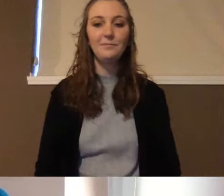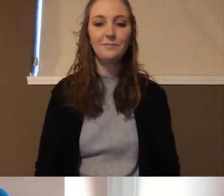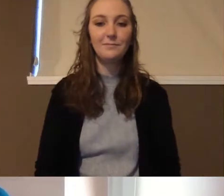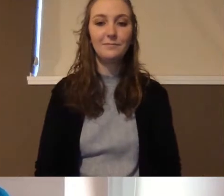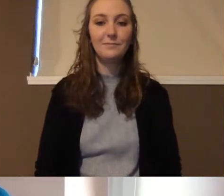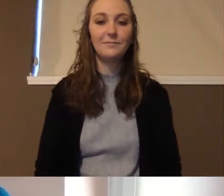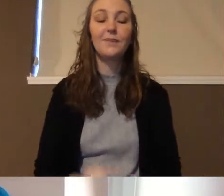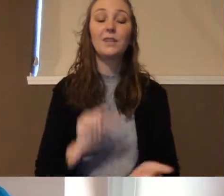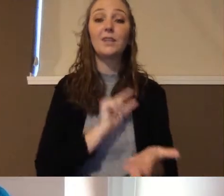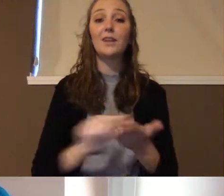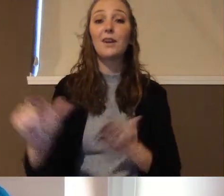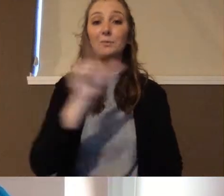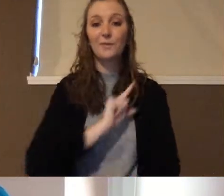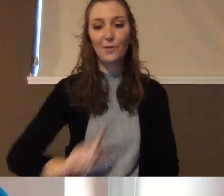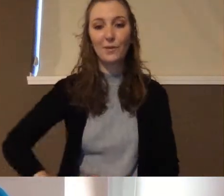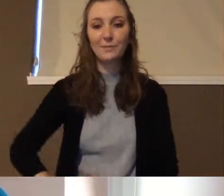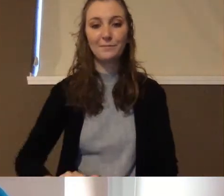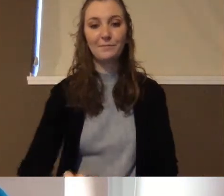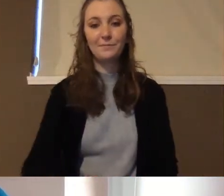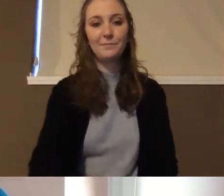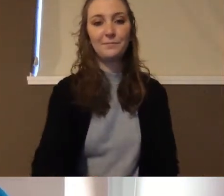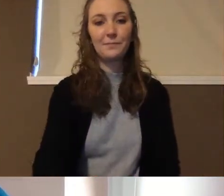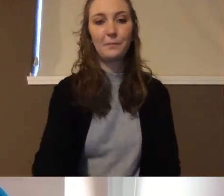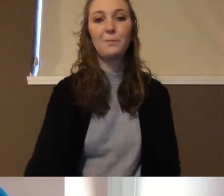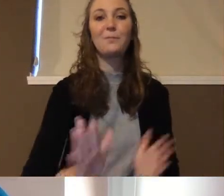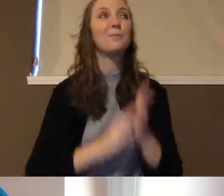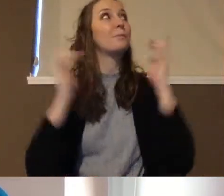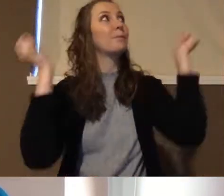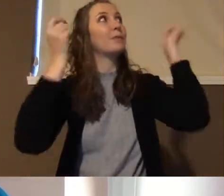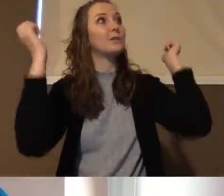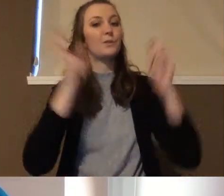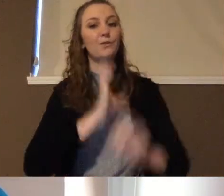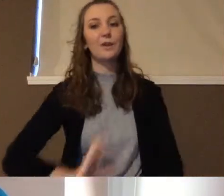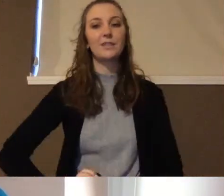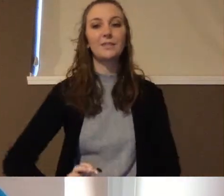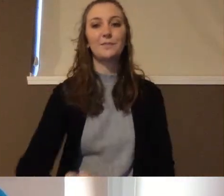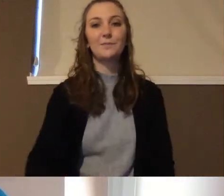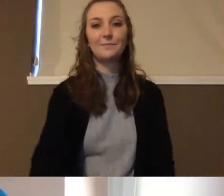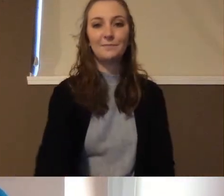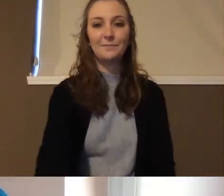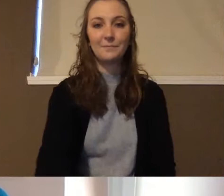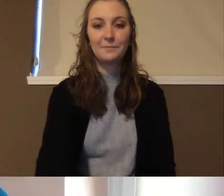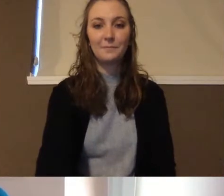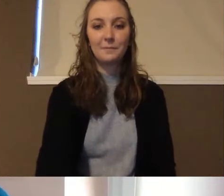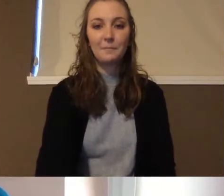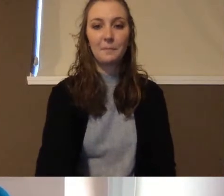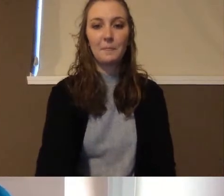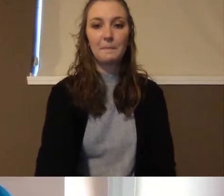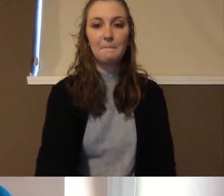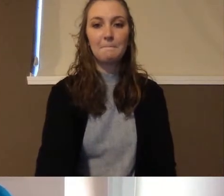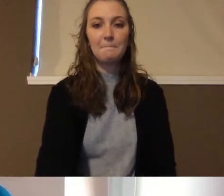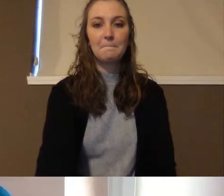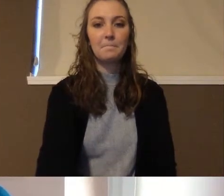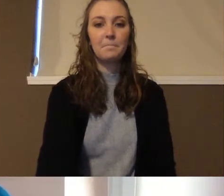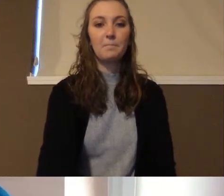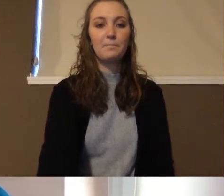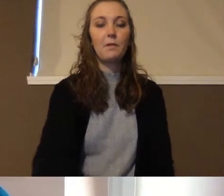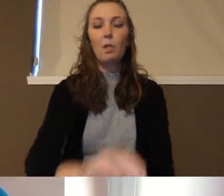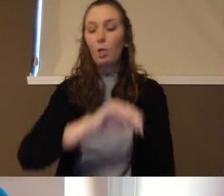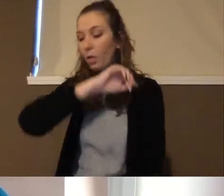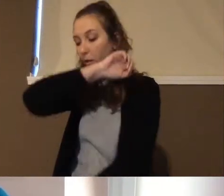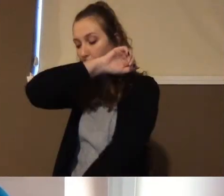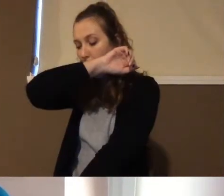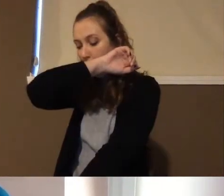name, I am there in their midst." The Gospel of the